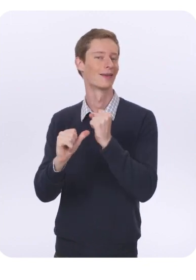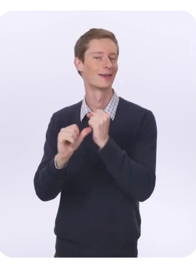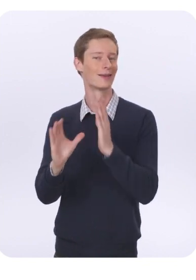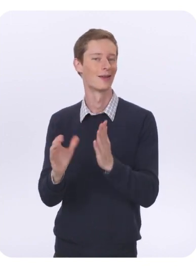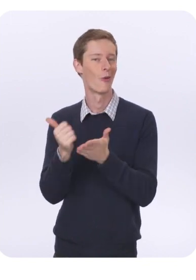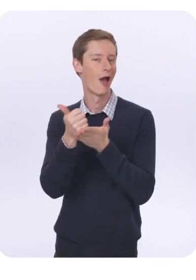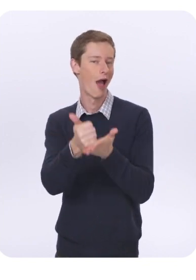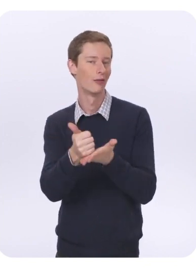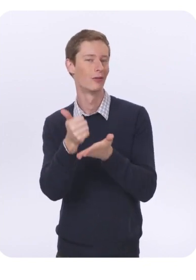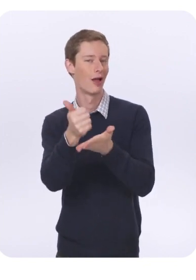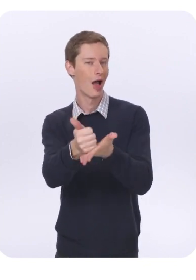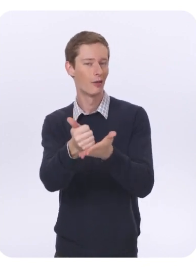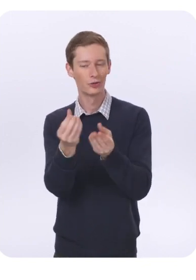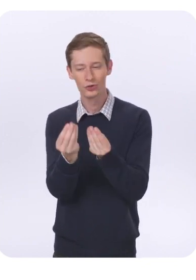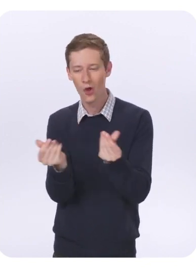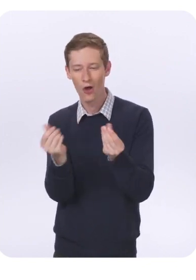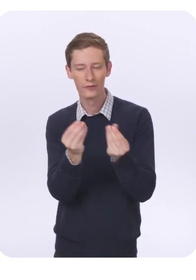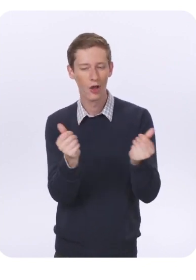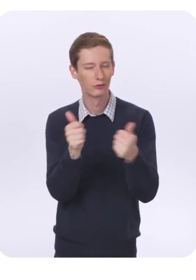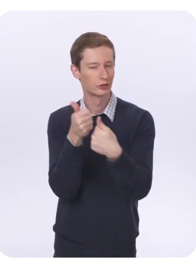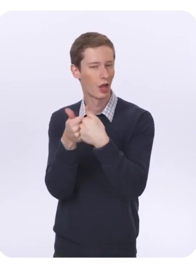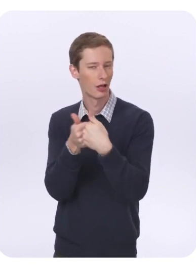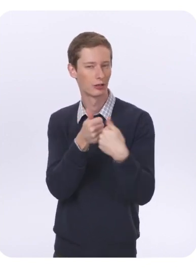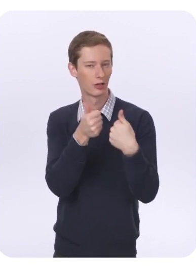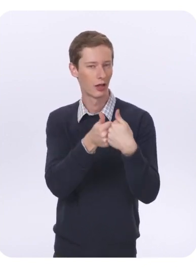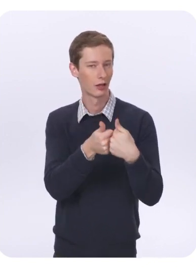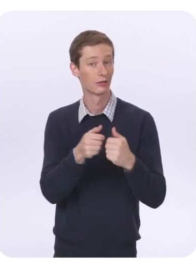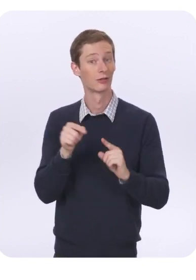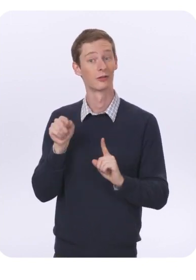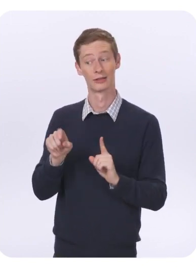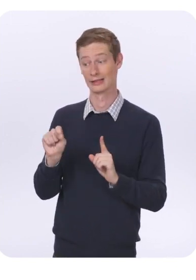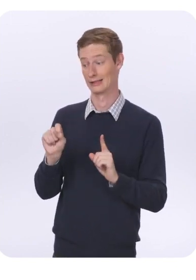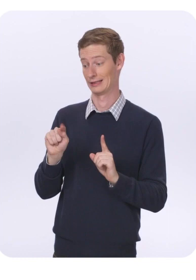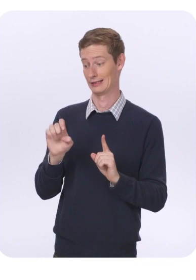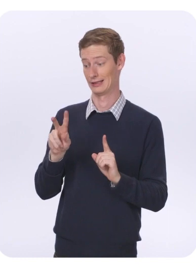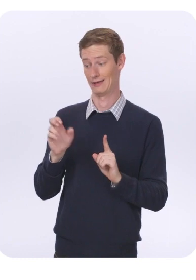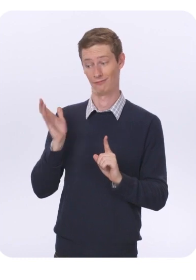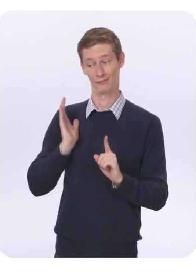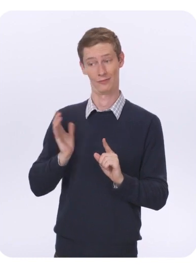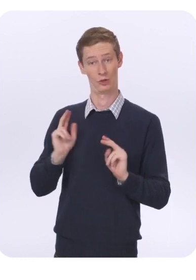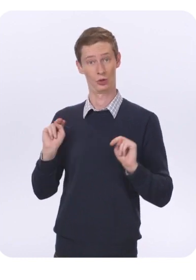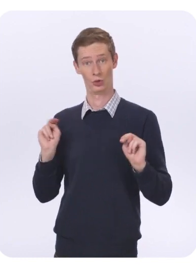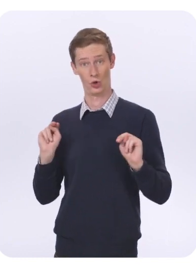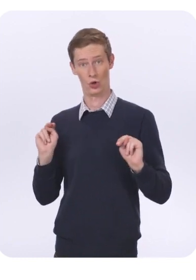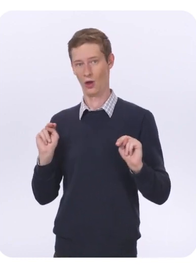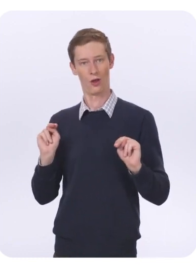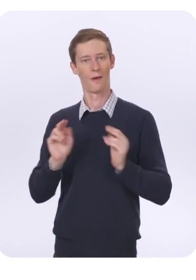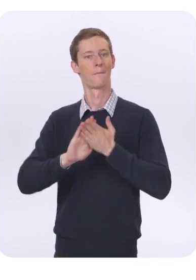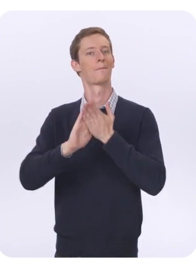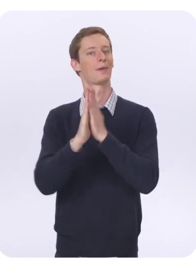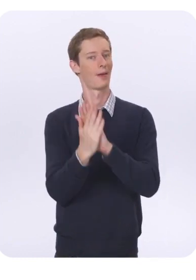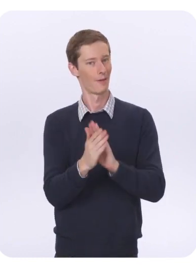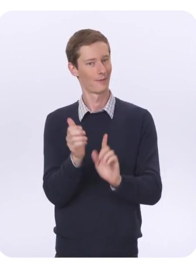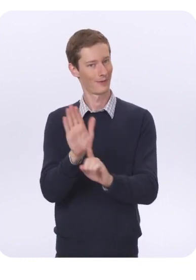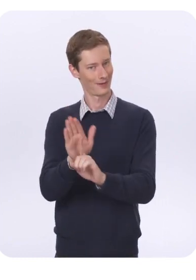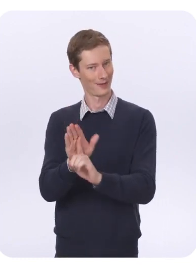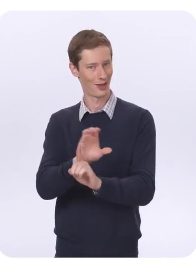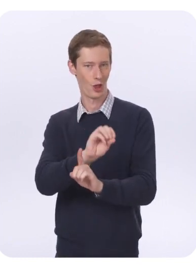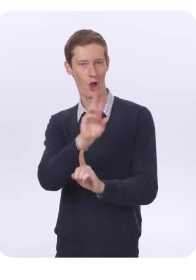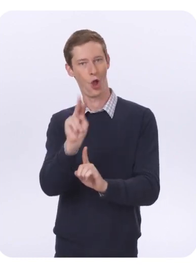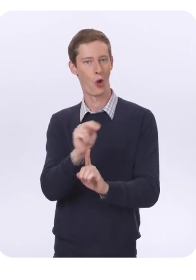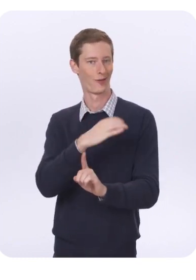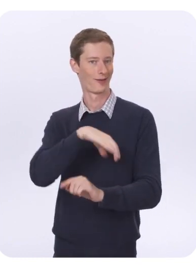levels. This way, Steve gets to leave his neutral role and he becomes his own character in the experience.